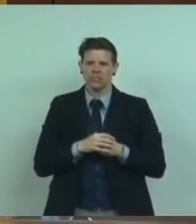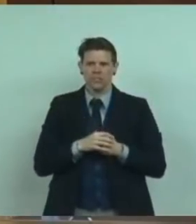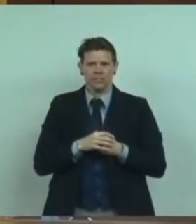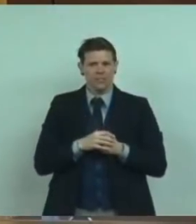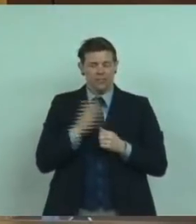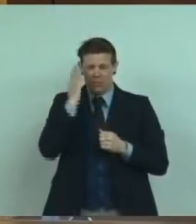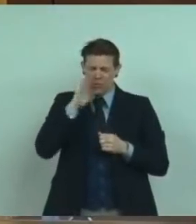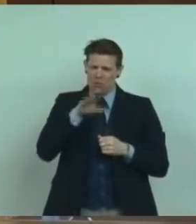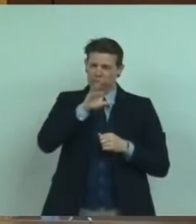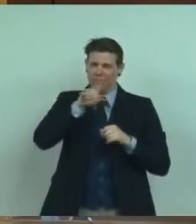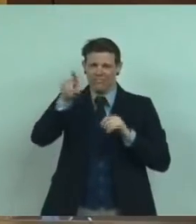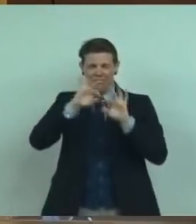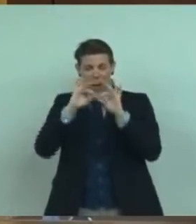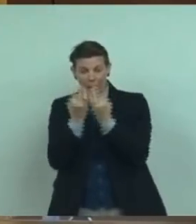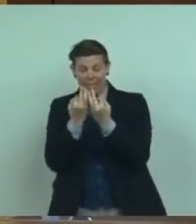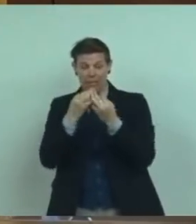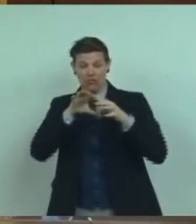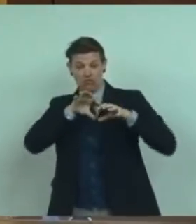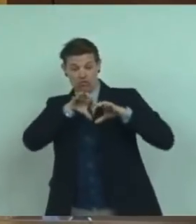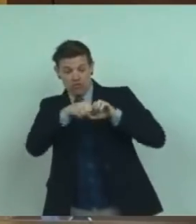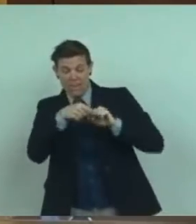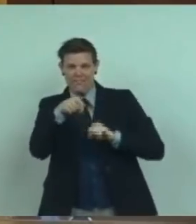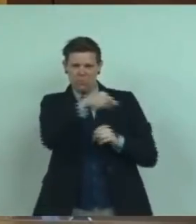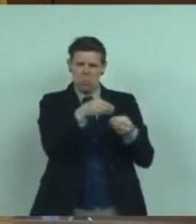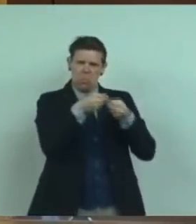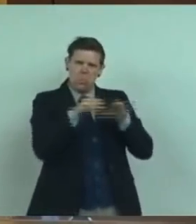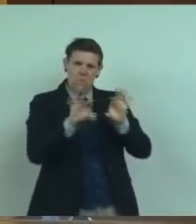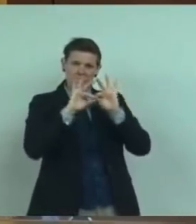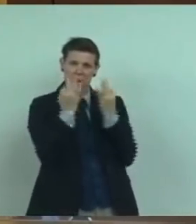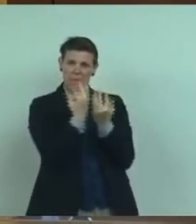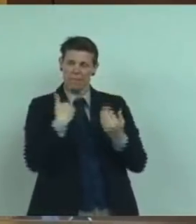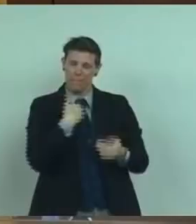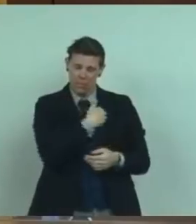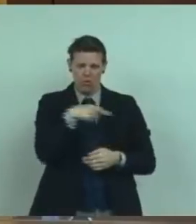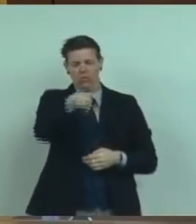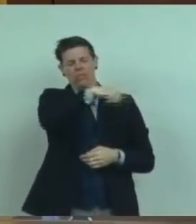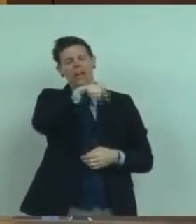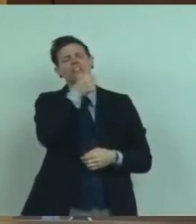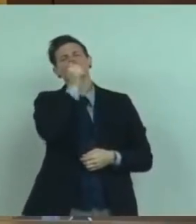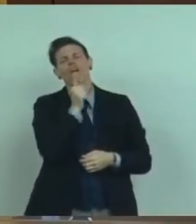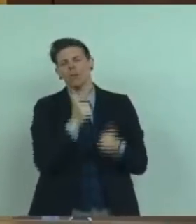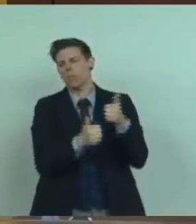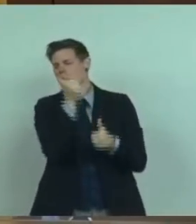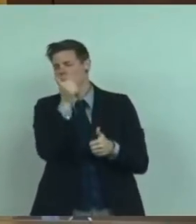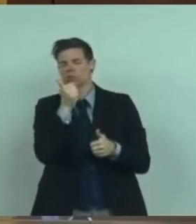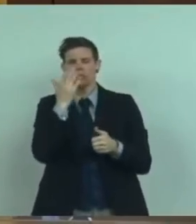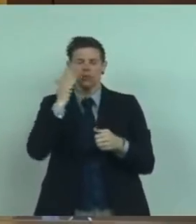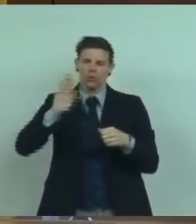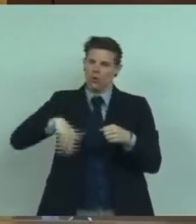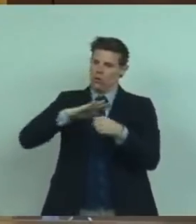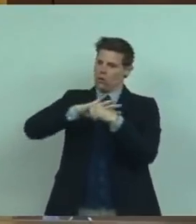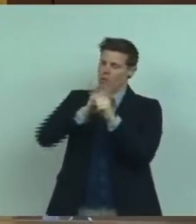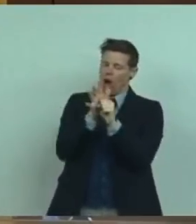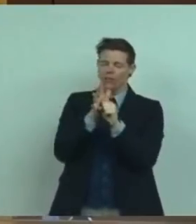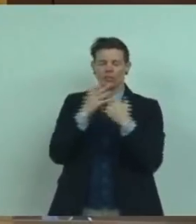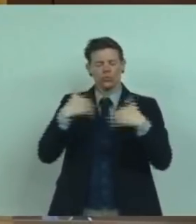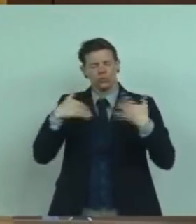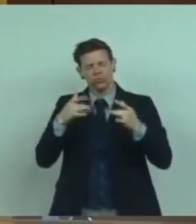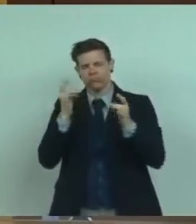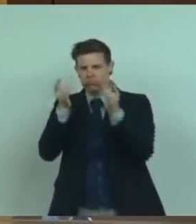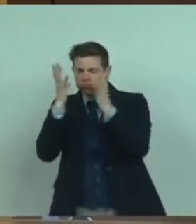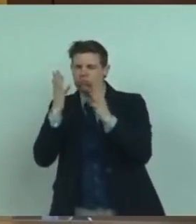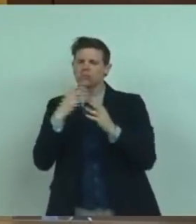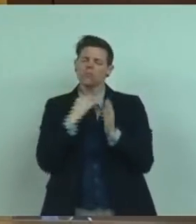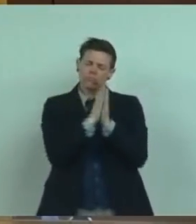this terrible, insidious virus. Our hearts go out to you and our prayers. We know this is an incredibly tough